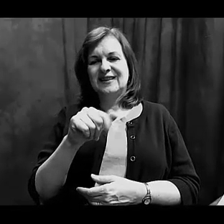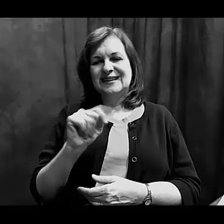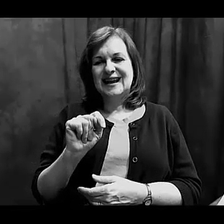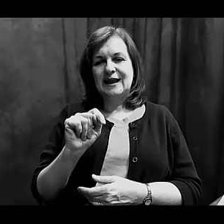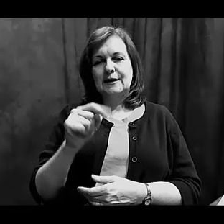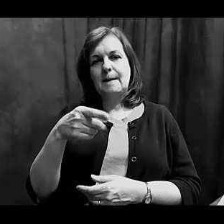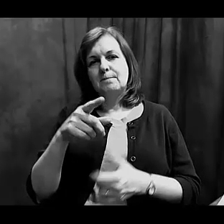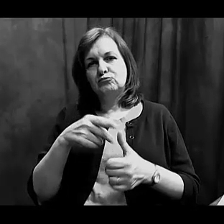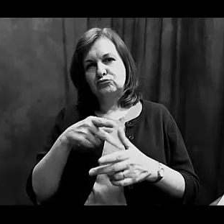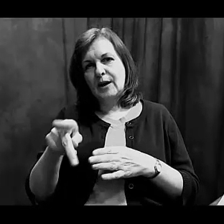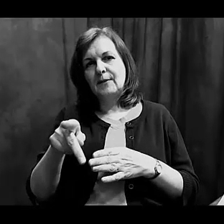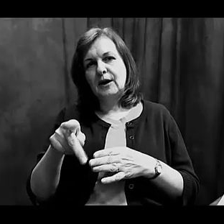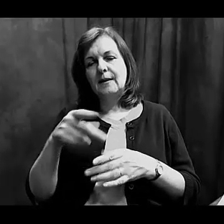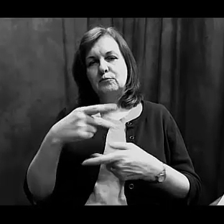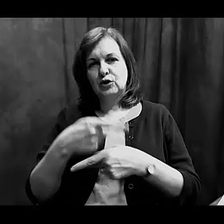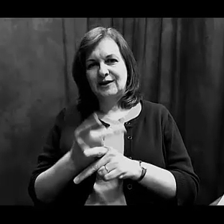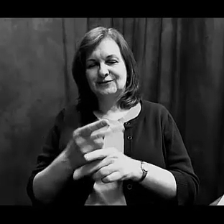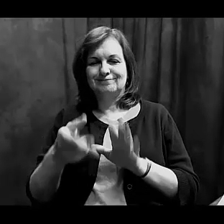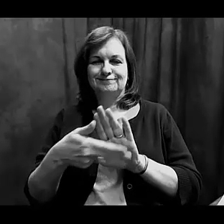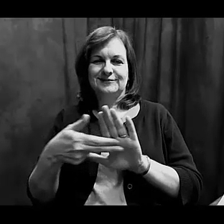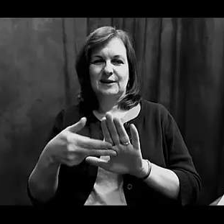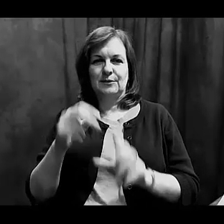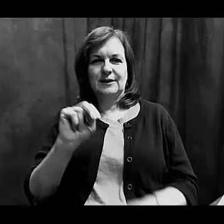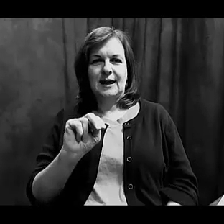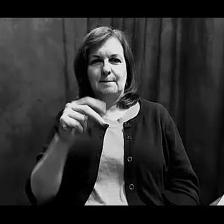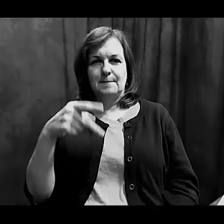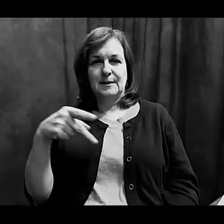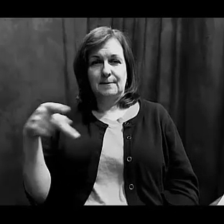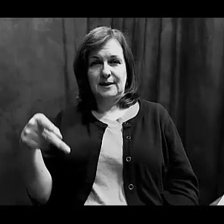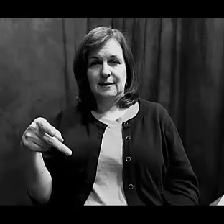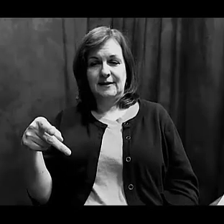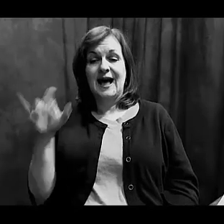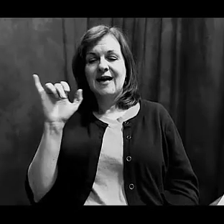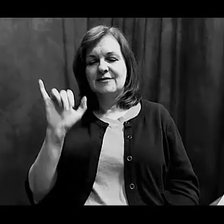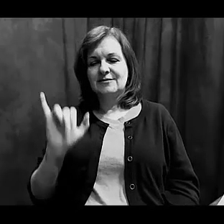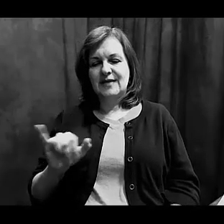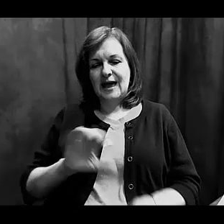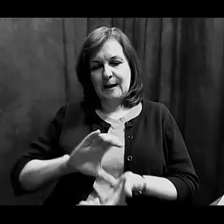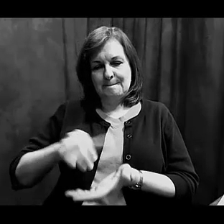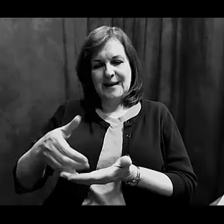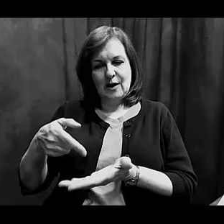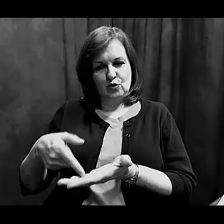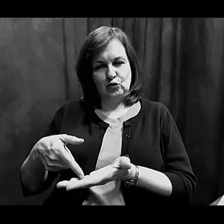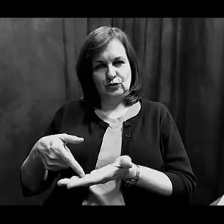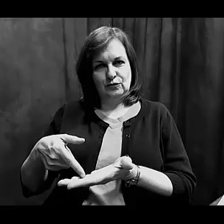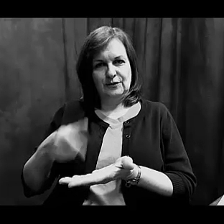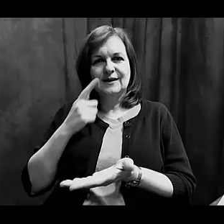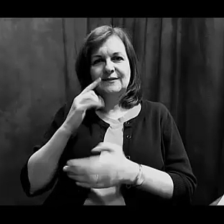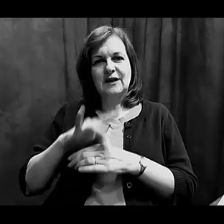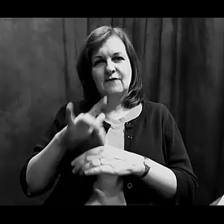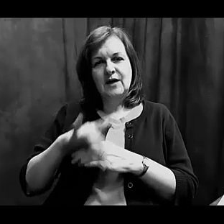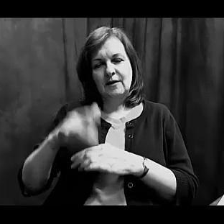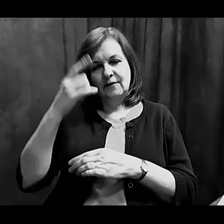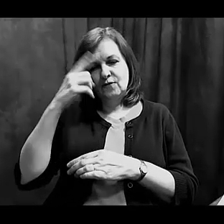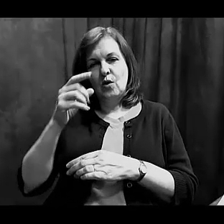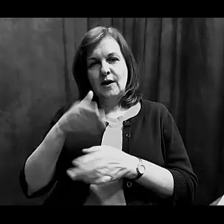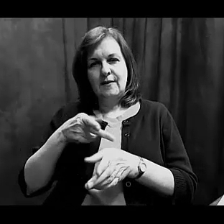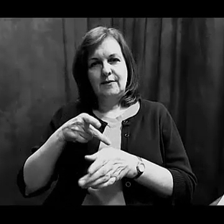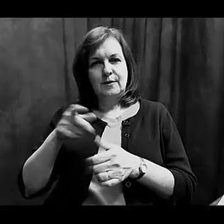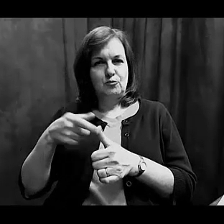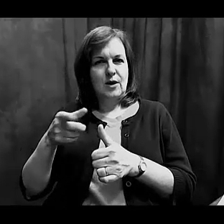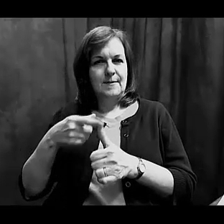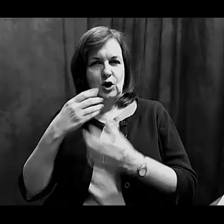primary production, we label it NPP, we actually see that as being available